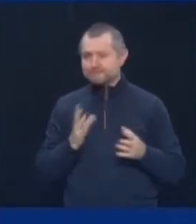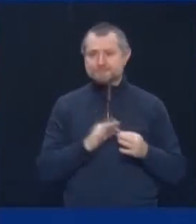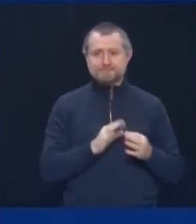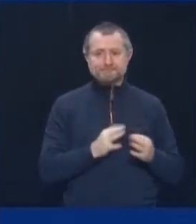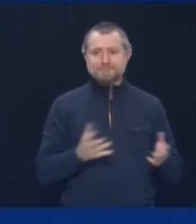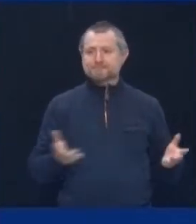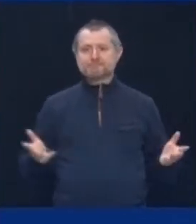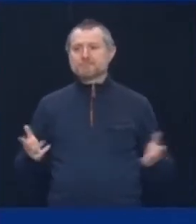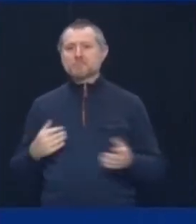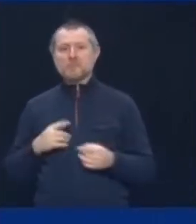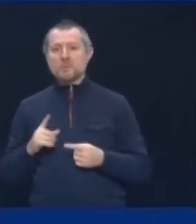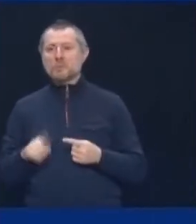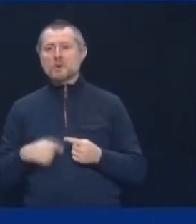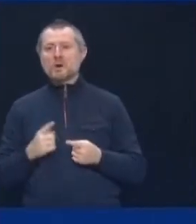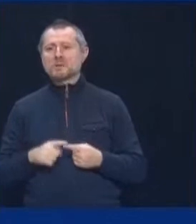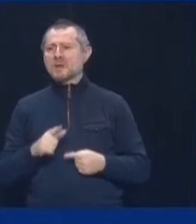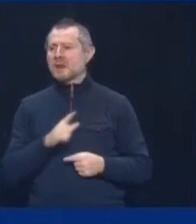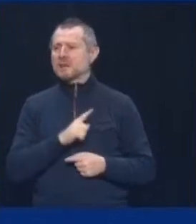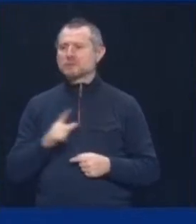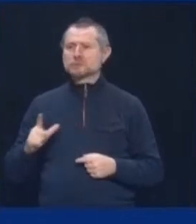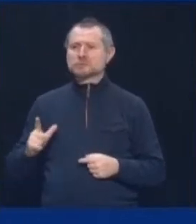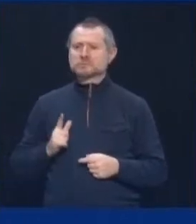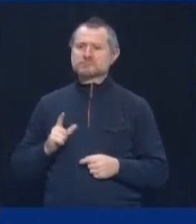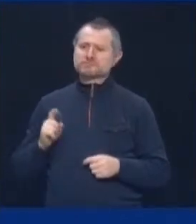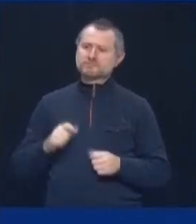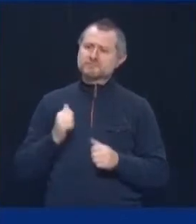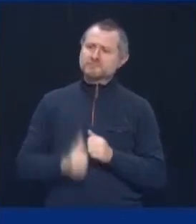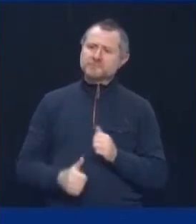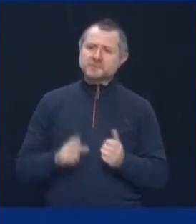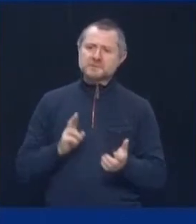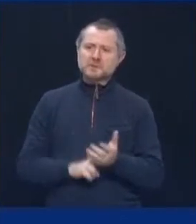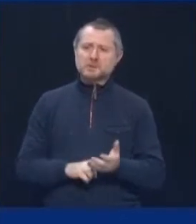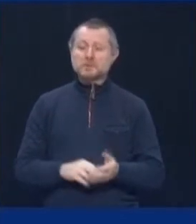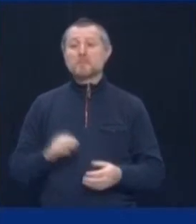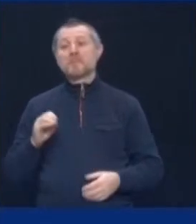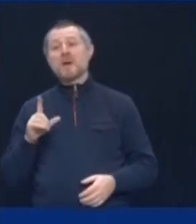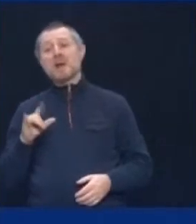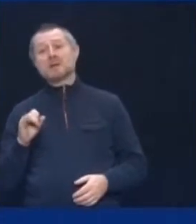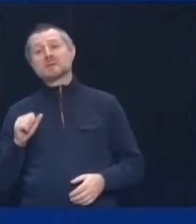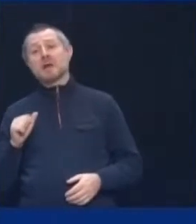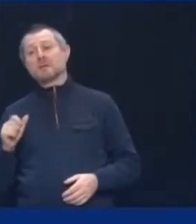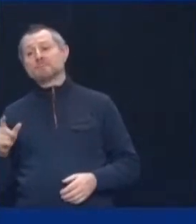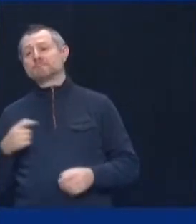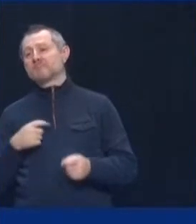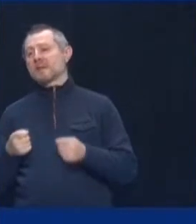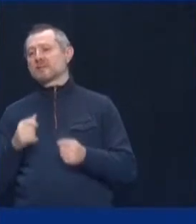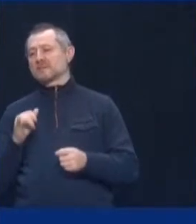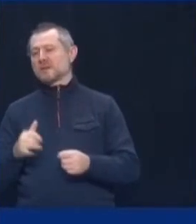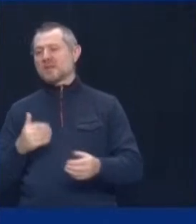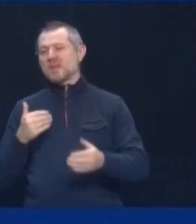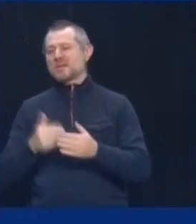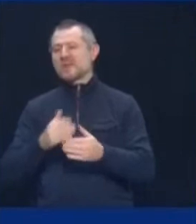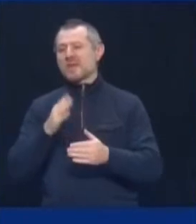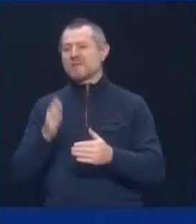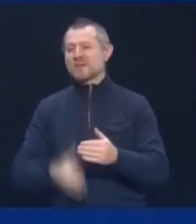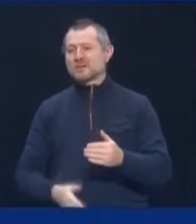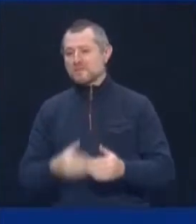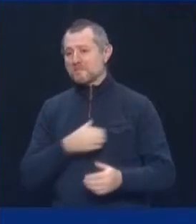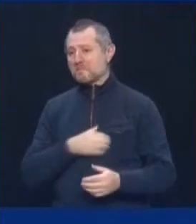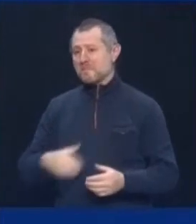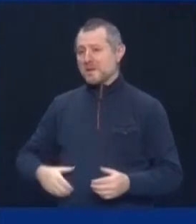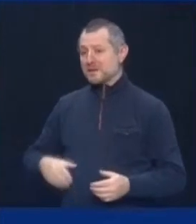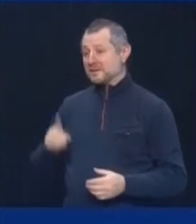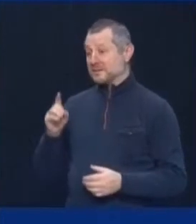would the legislation need to be? Mayoral control extends through Mayor de Blasio's term, and then it expires. And then it